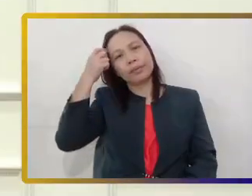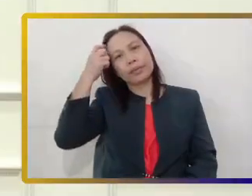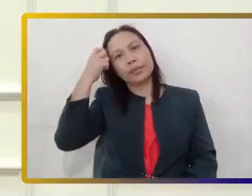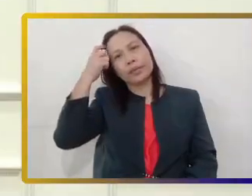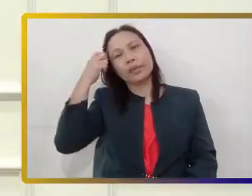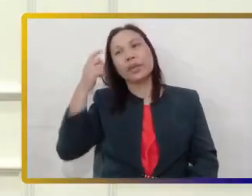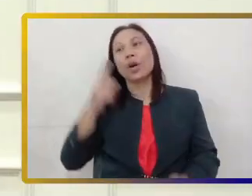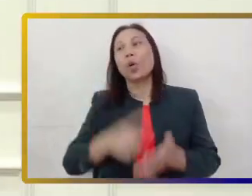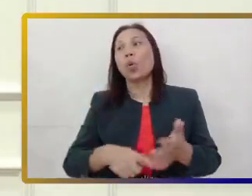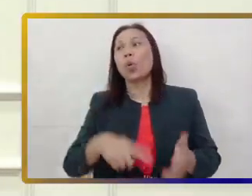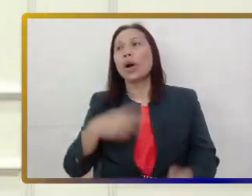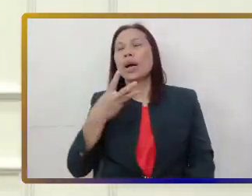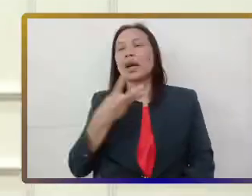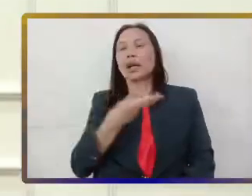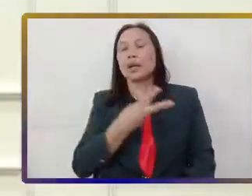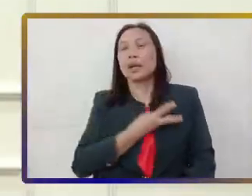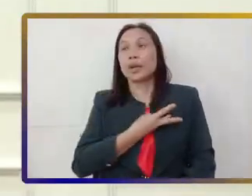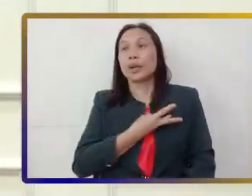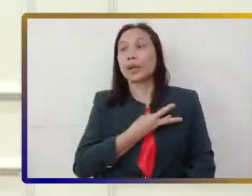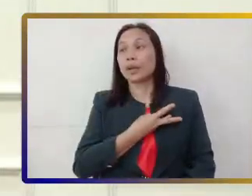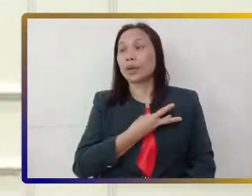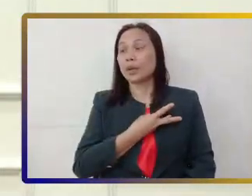Letters apostle